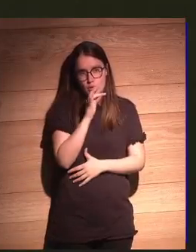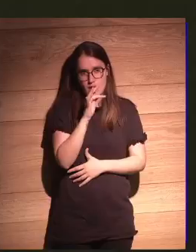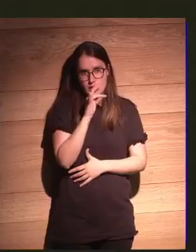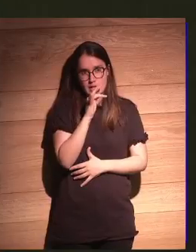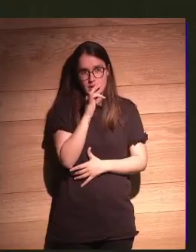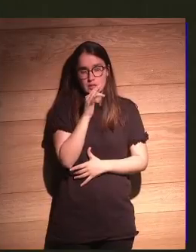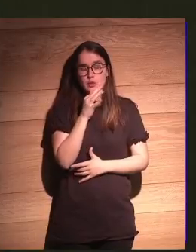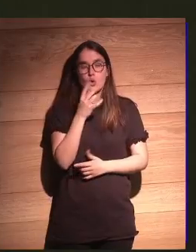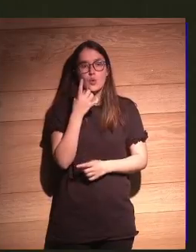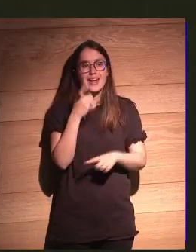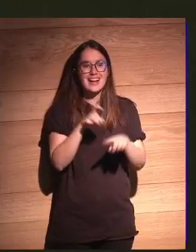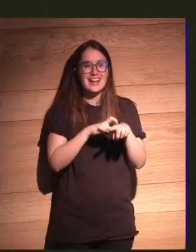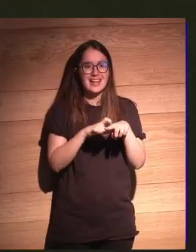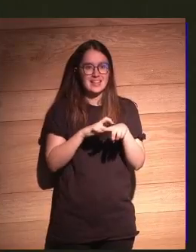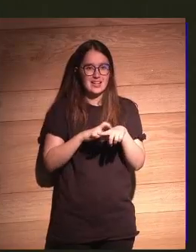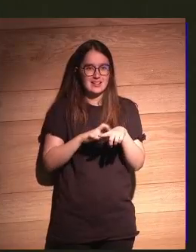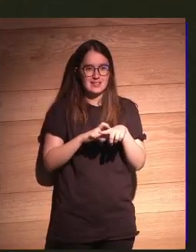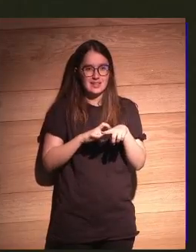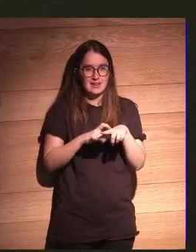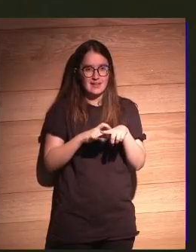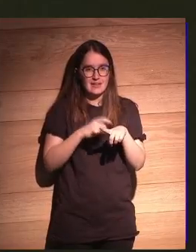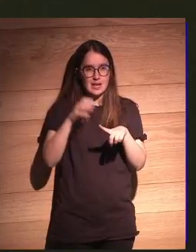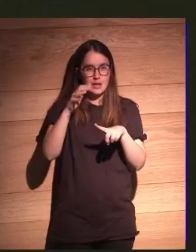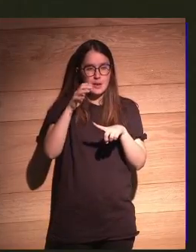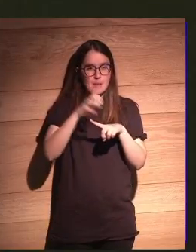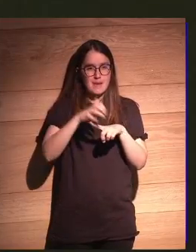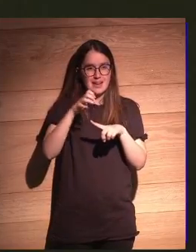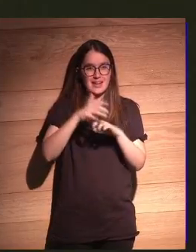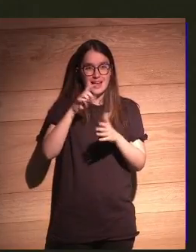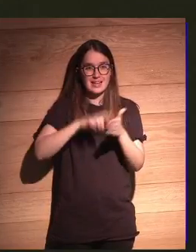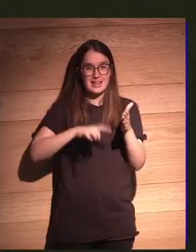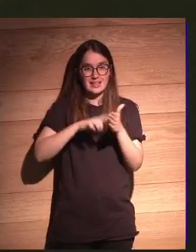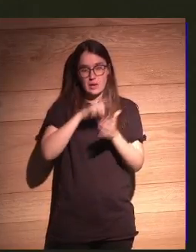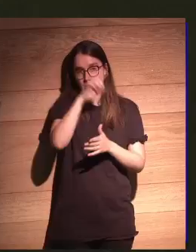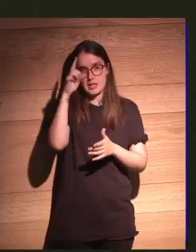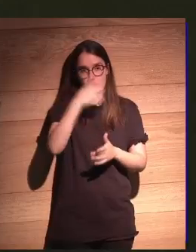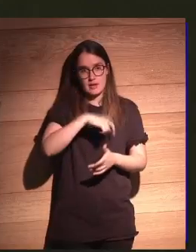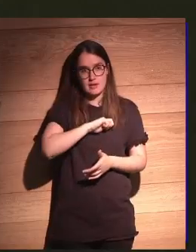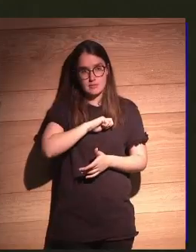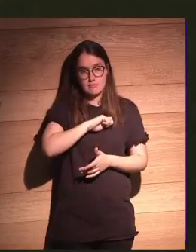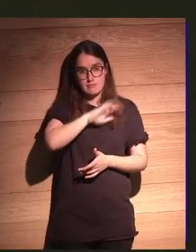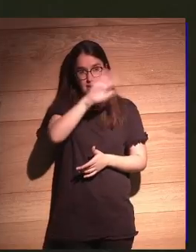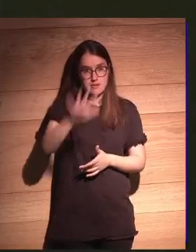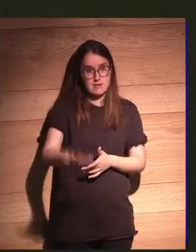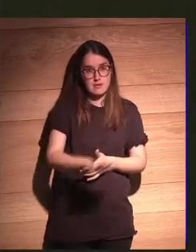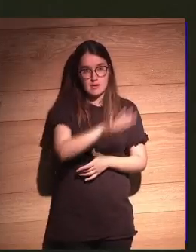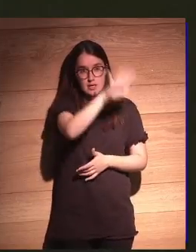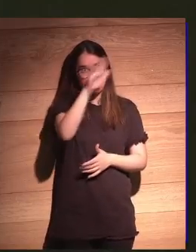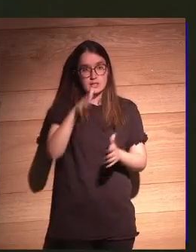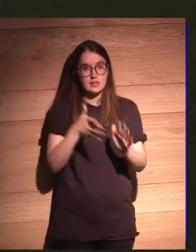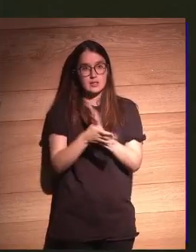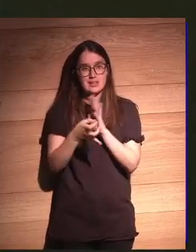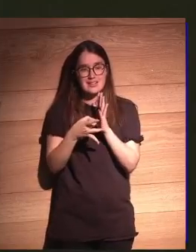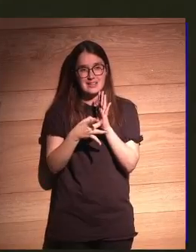still dealing with today. One of the characteristics of the renting park in Madrid and in most